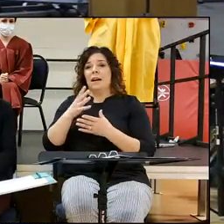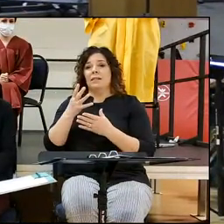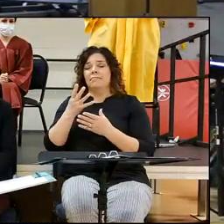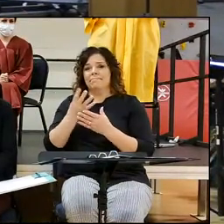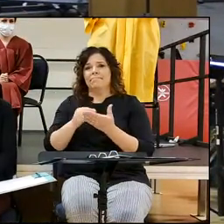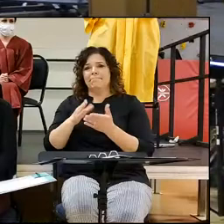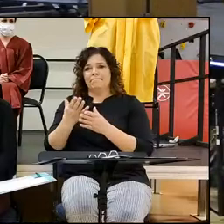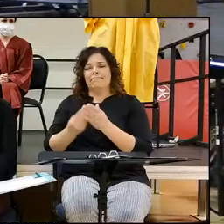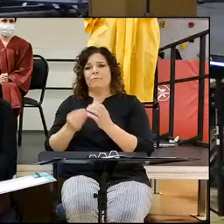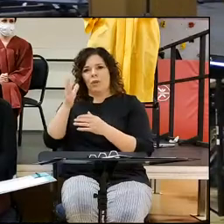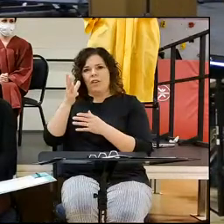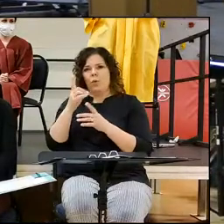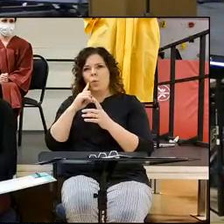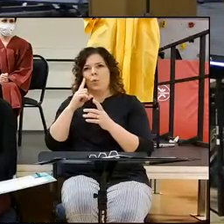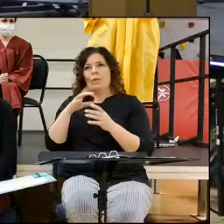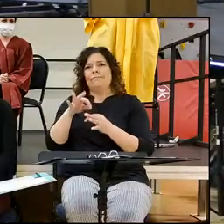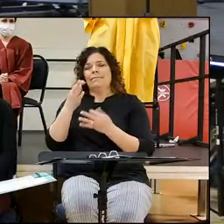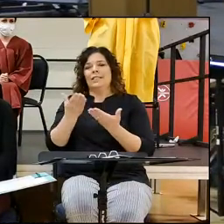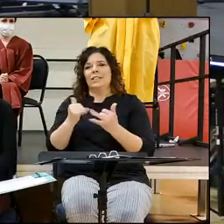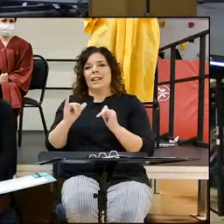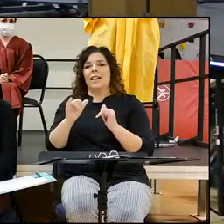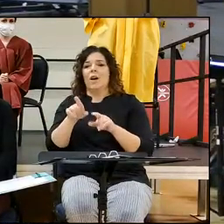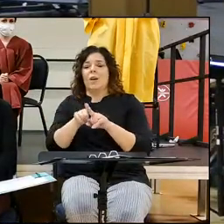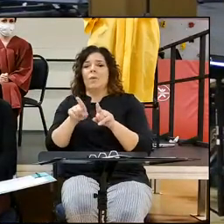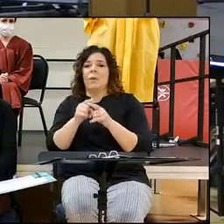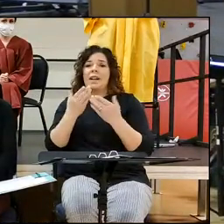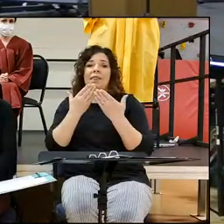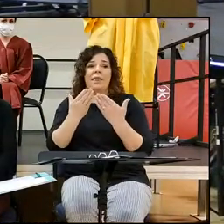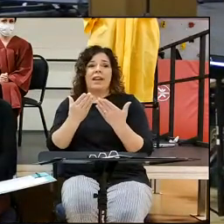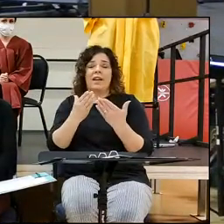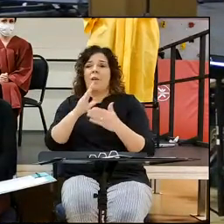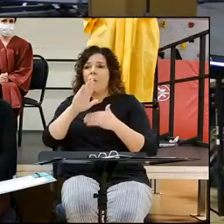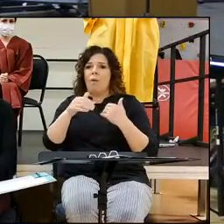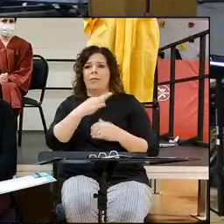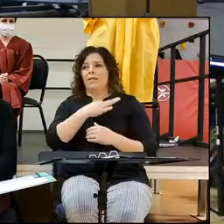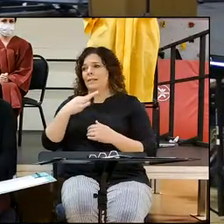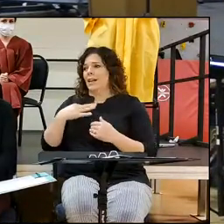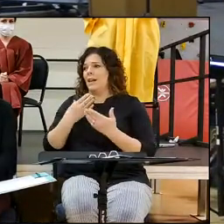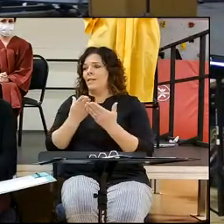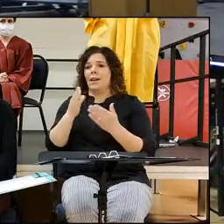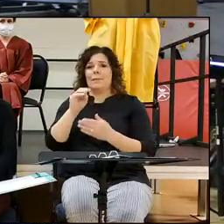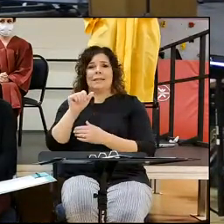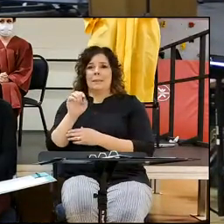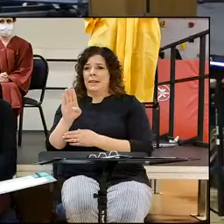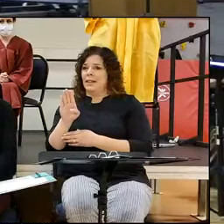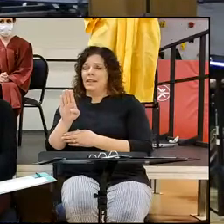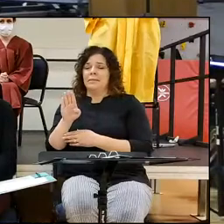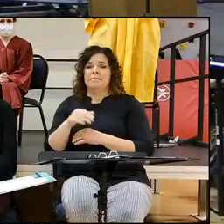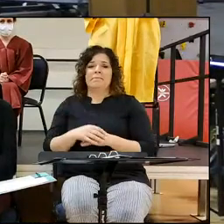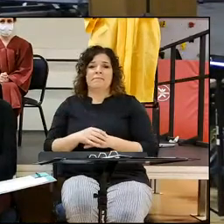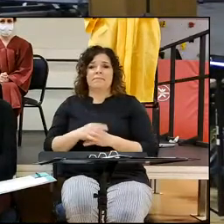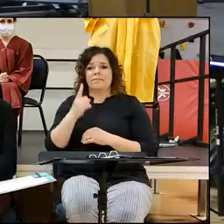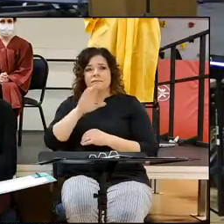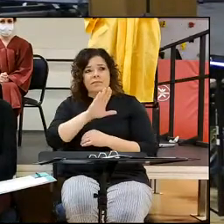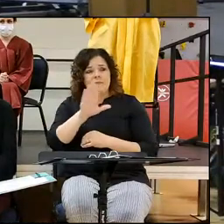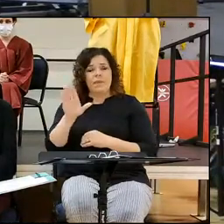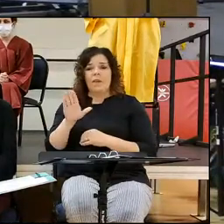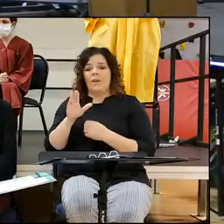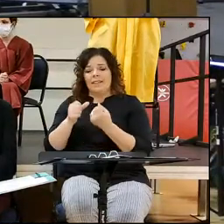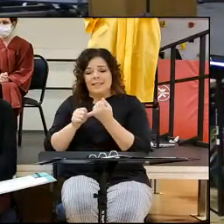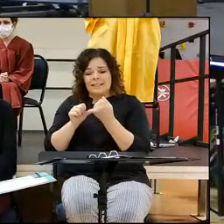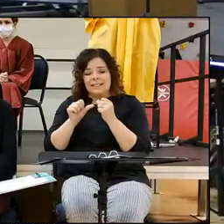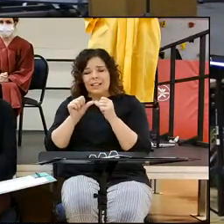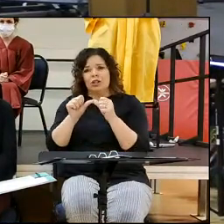not be here without them. And I also want to thank all the staff here at MSAB for your